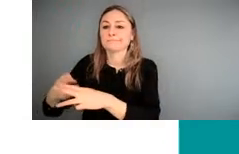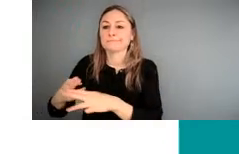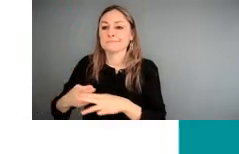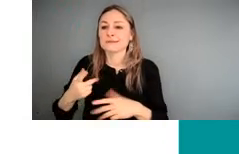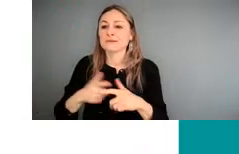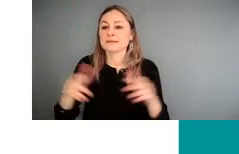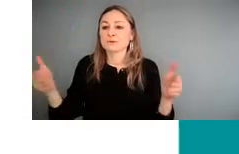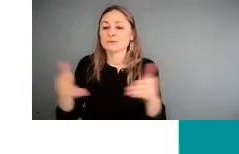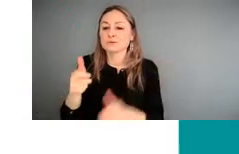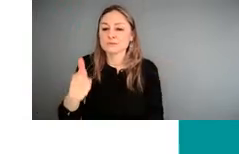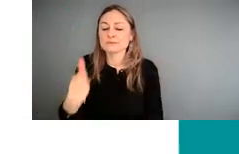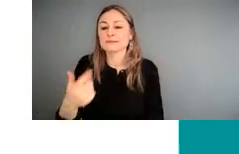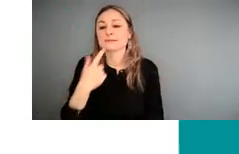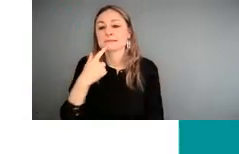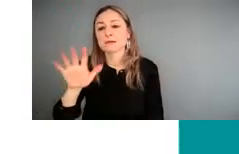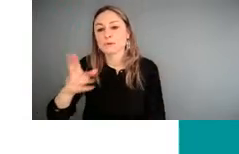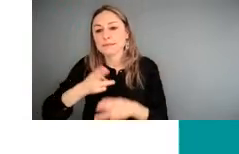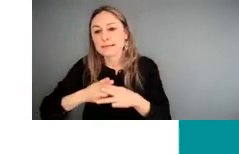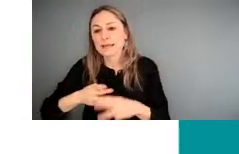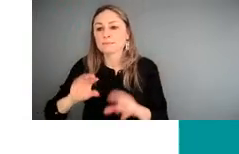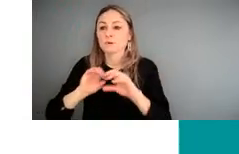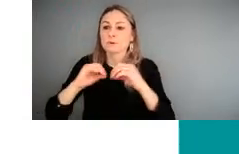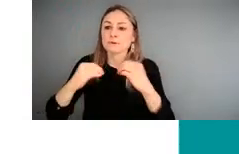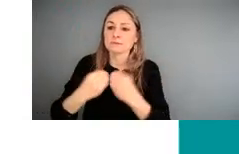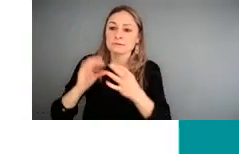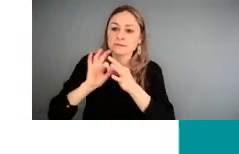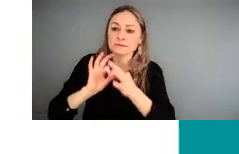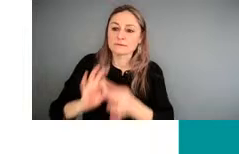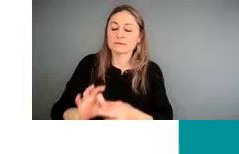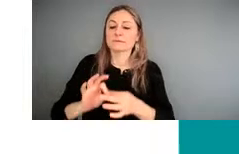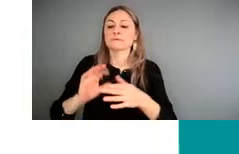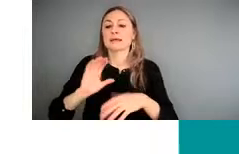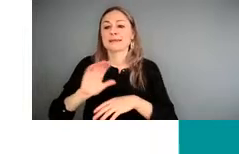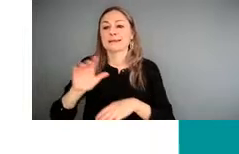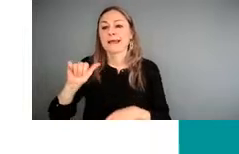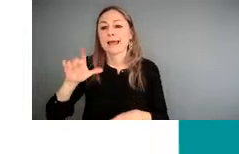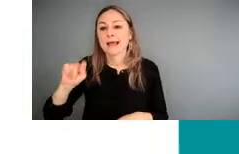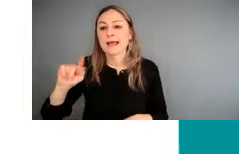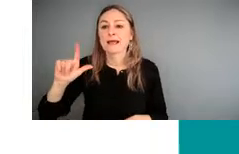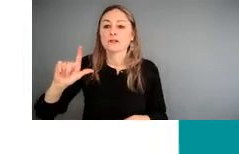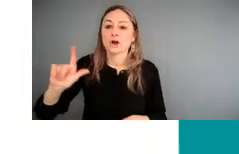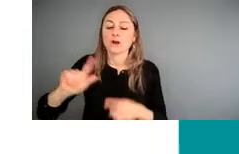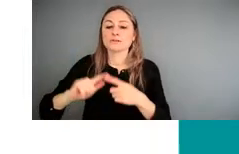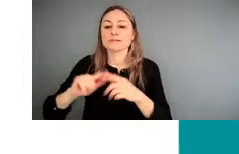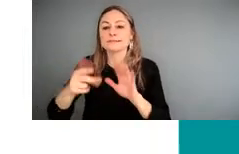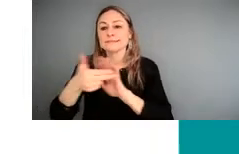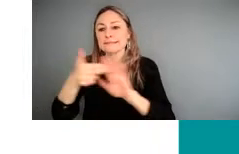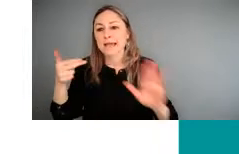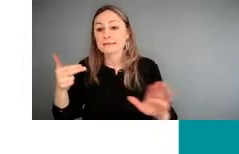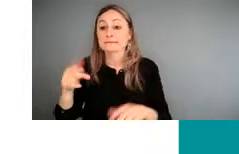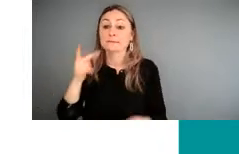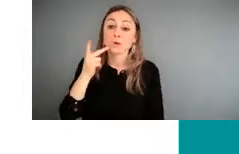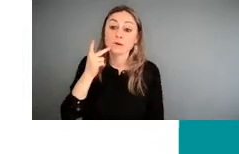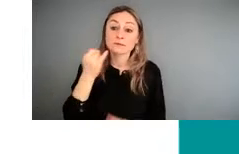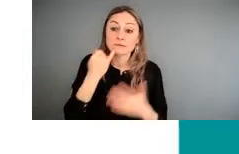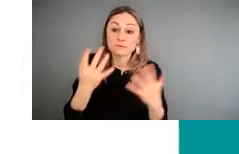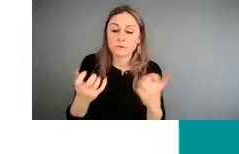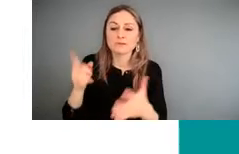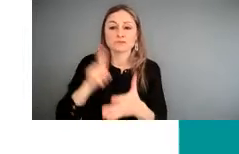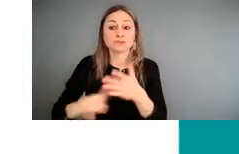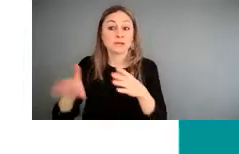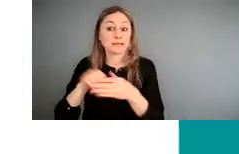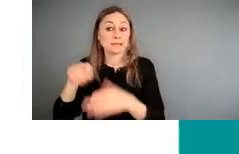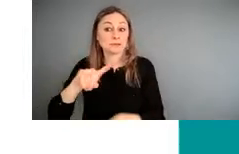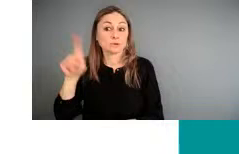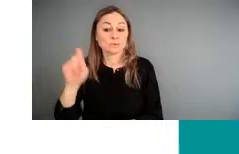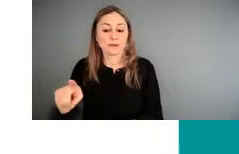that you please share your name, your organizational affiliation or at-large status, your pronouns if you'd like. And then our check-in question is,